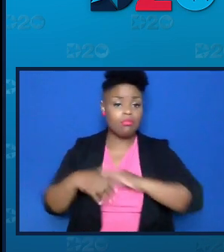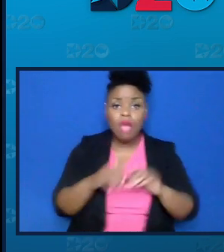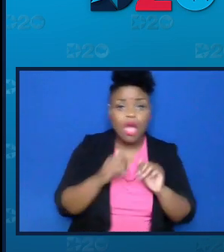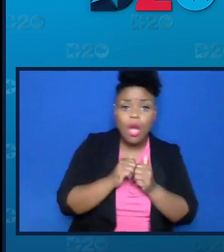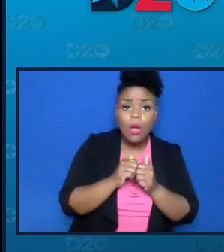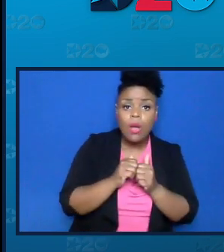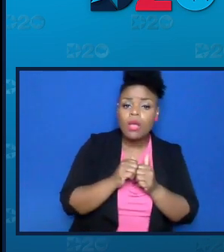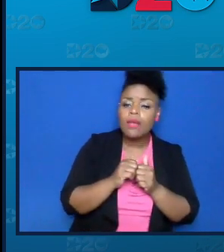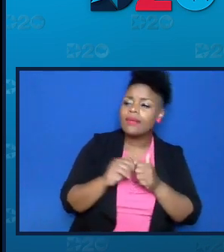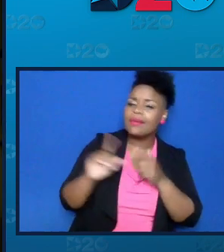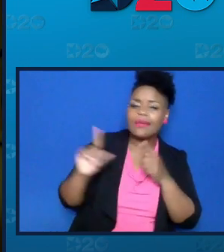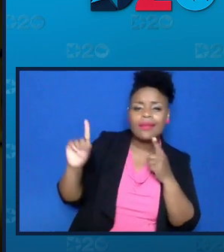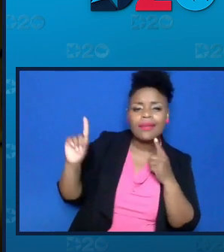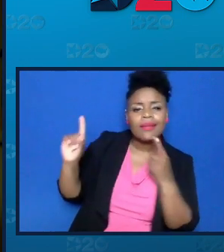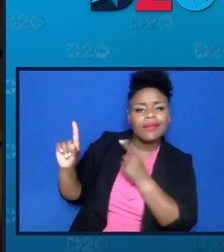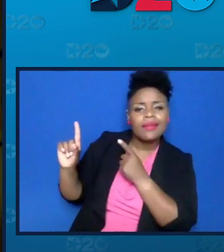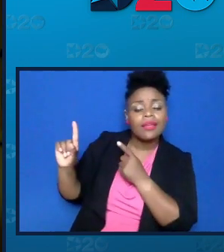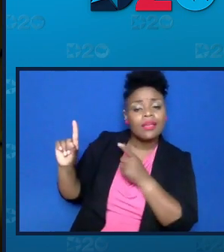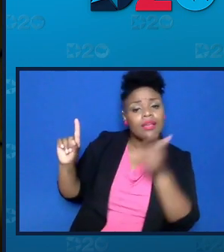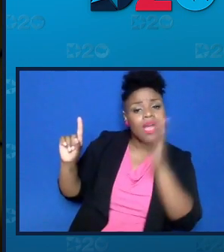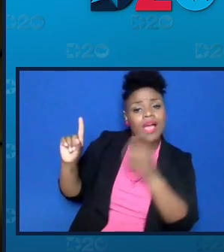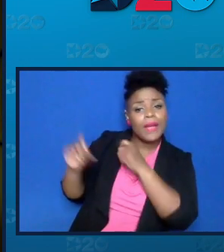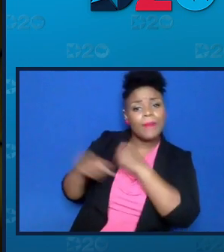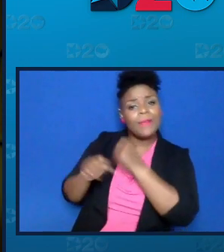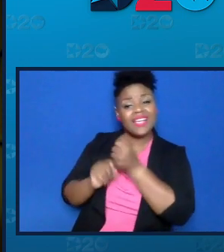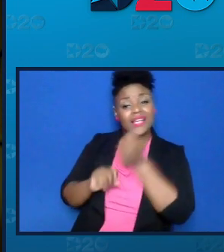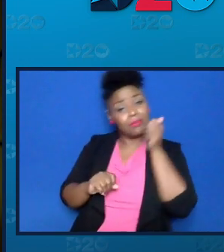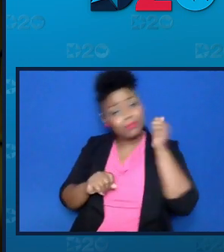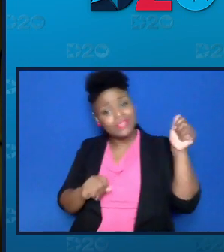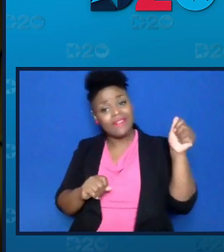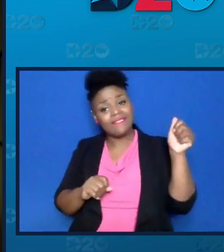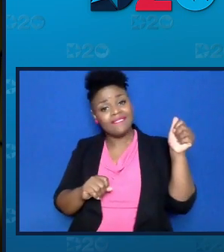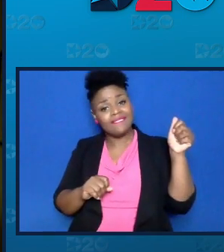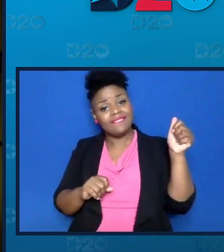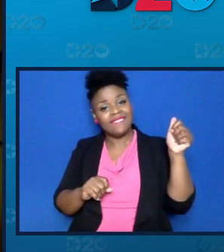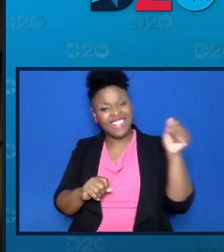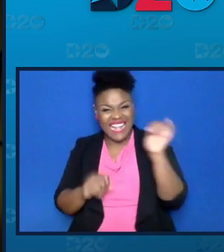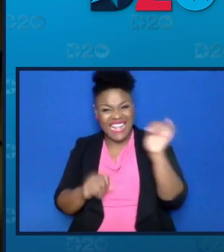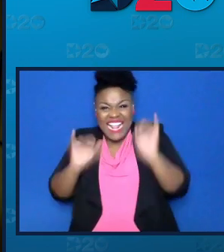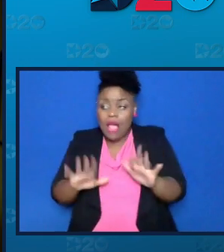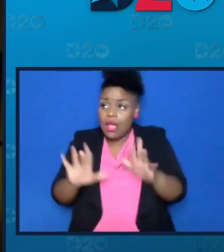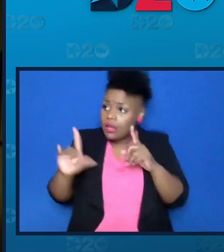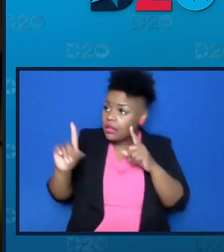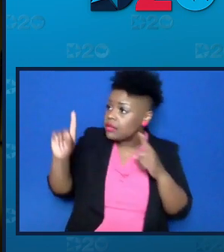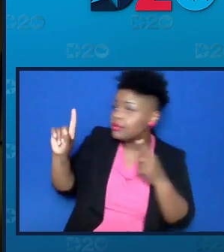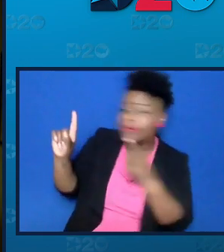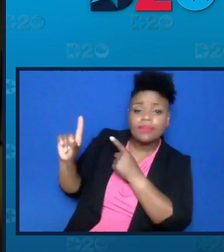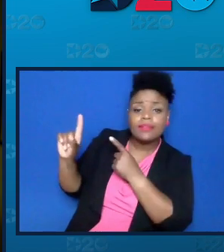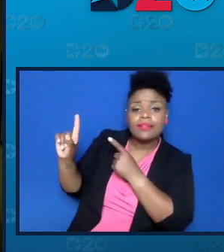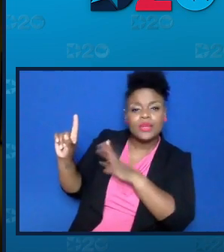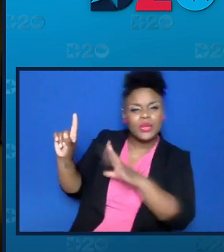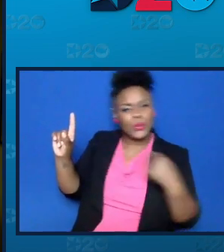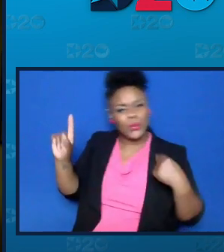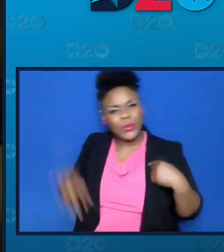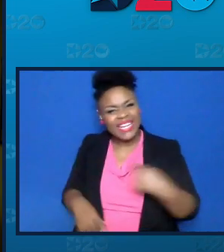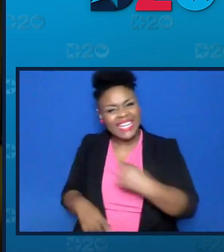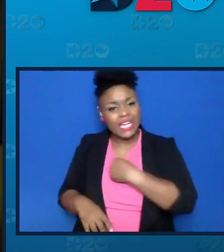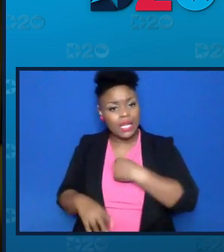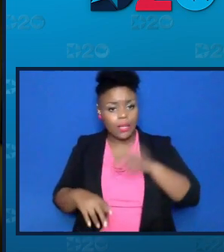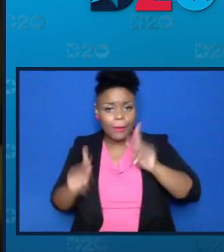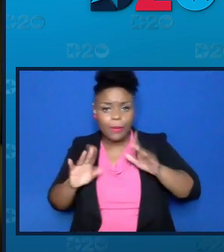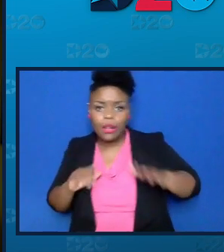way it is structured. A single garment of destiny. We the people cannot escape that